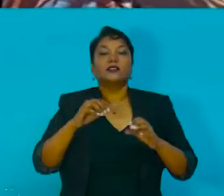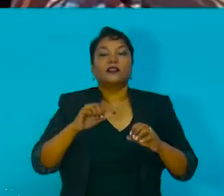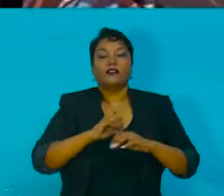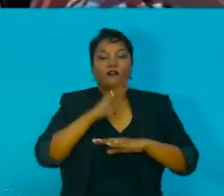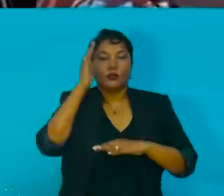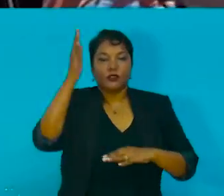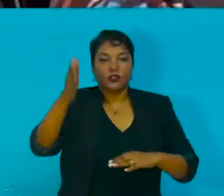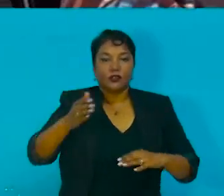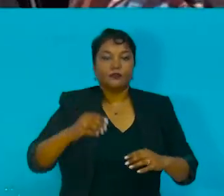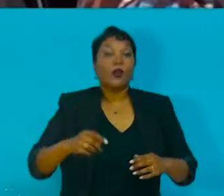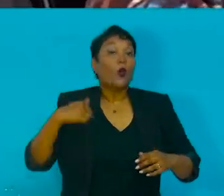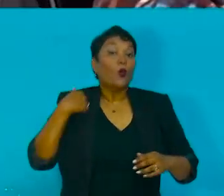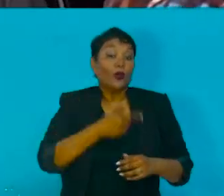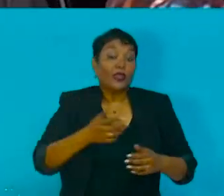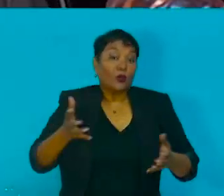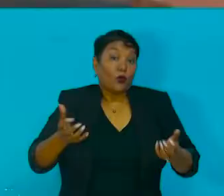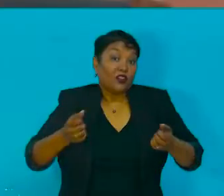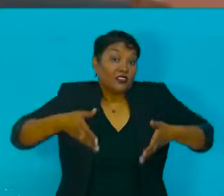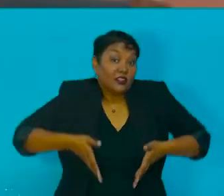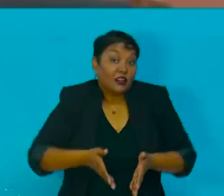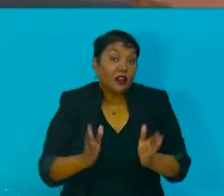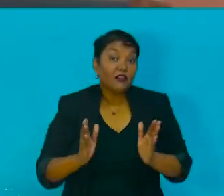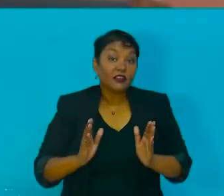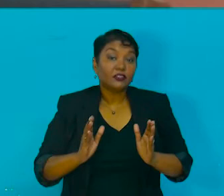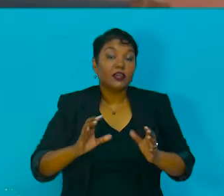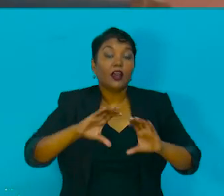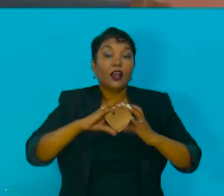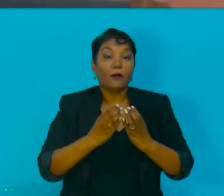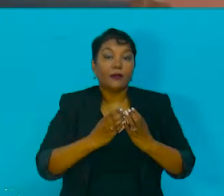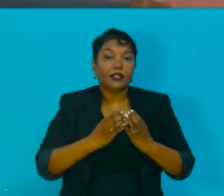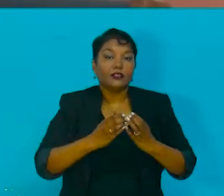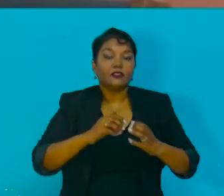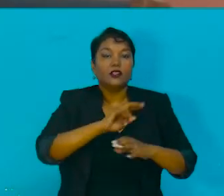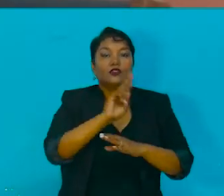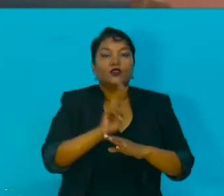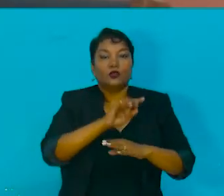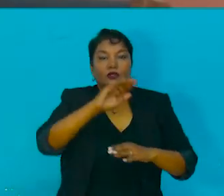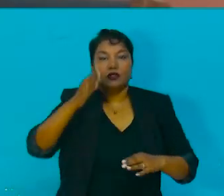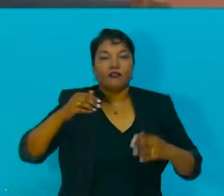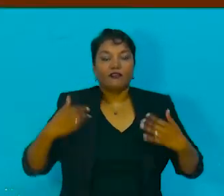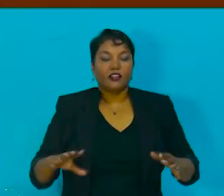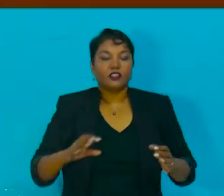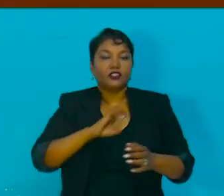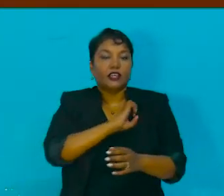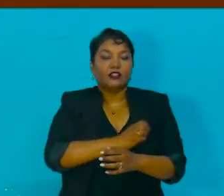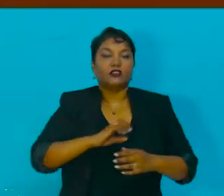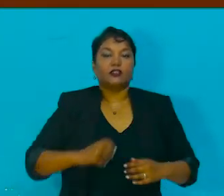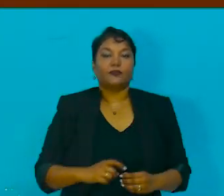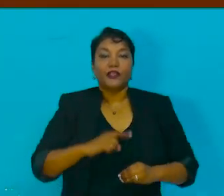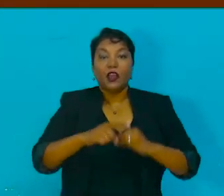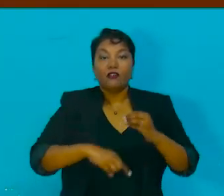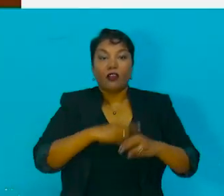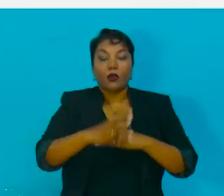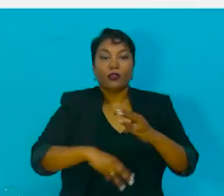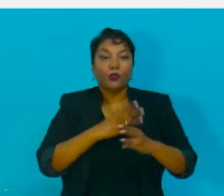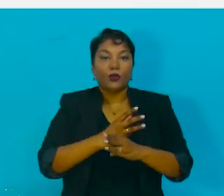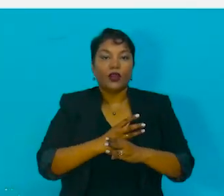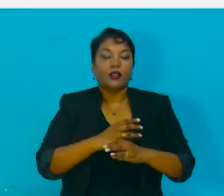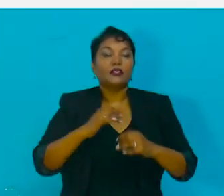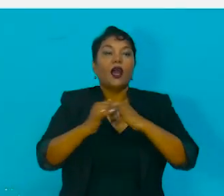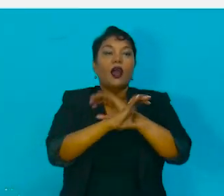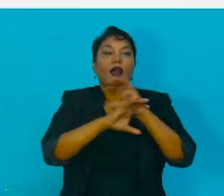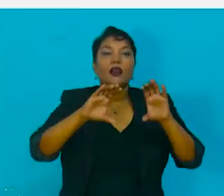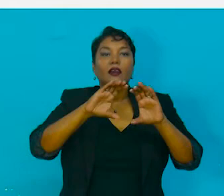of their own volition seek to adopt more energy-efficient approaches to providing telecom services. Around the world, conversations